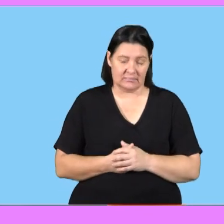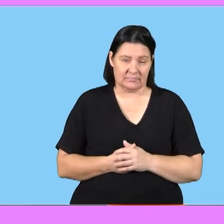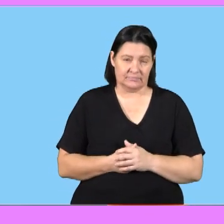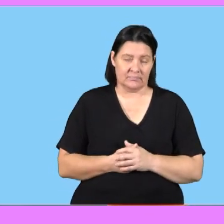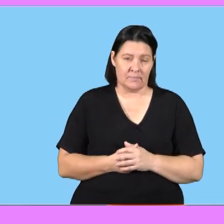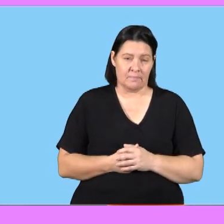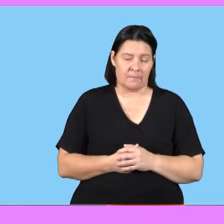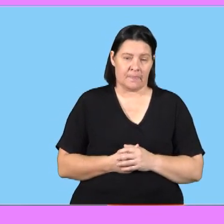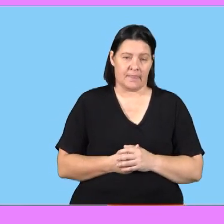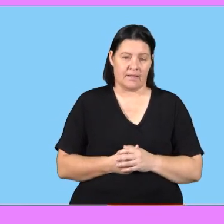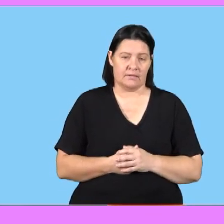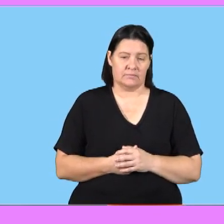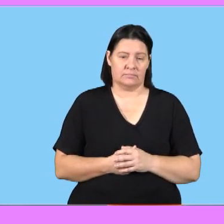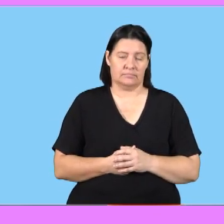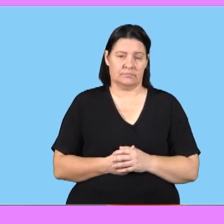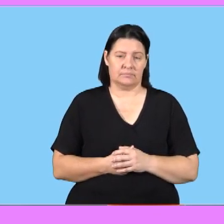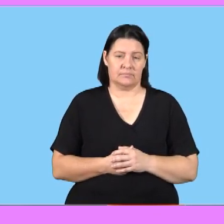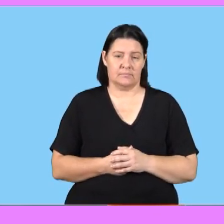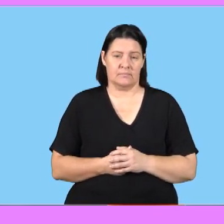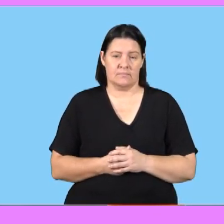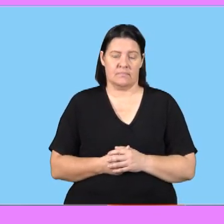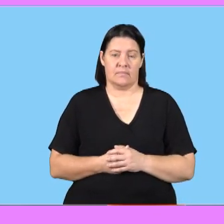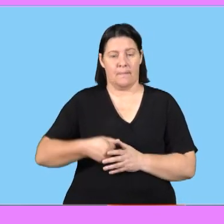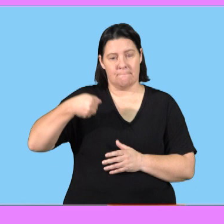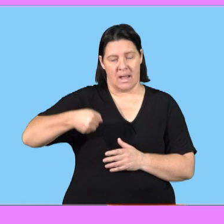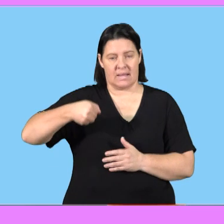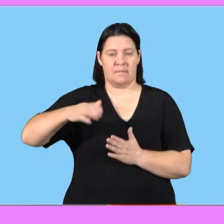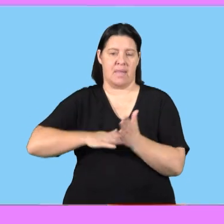We add 1 to 7 and our answer will then be